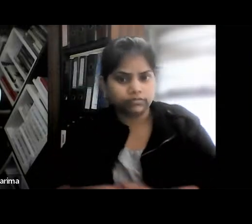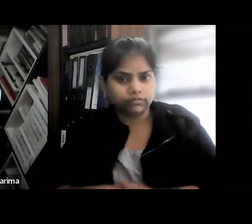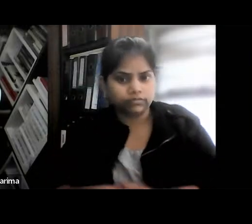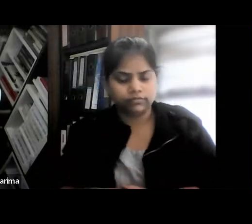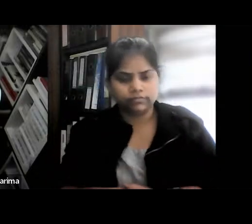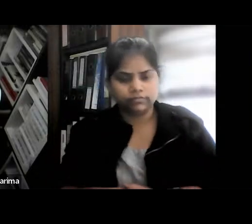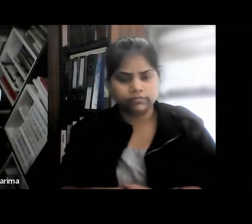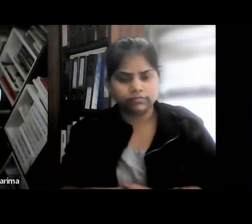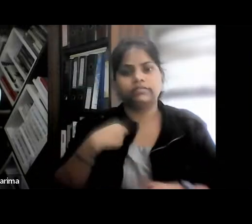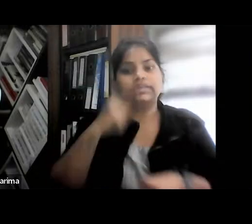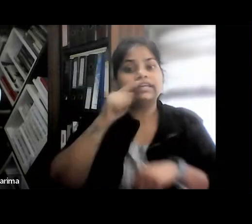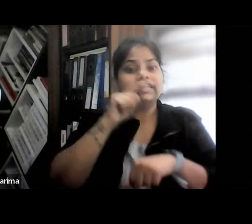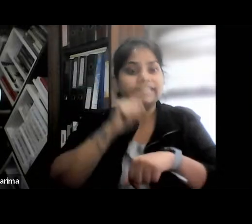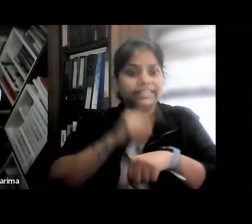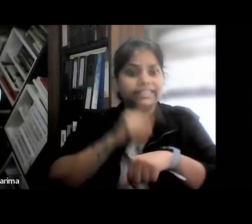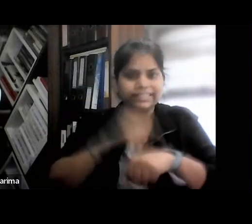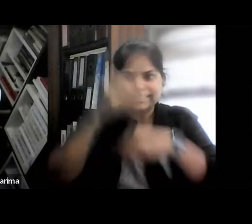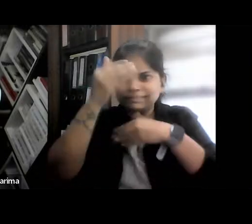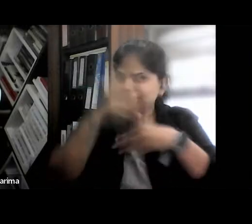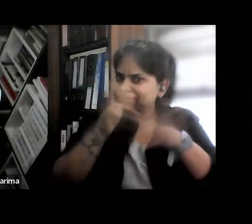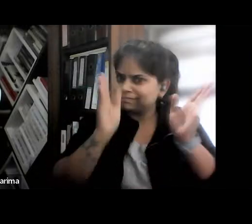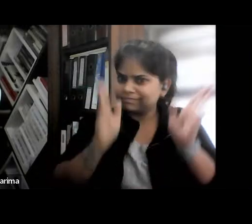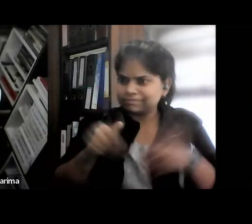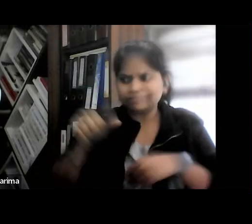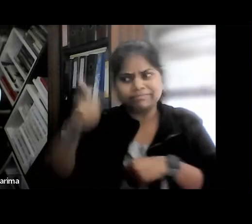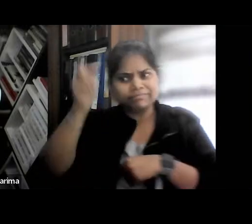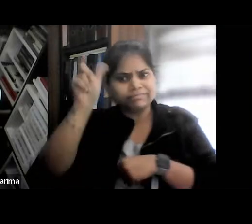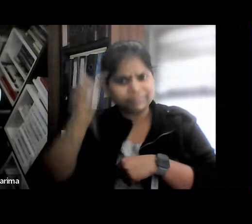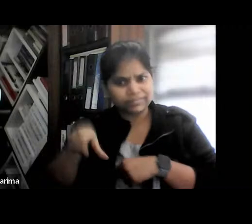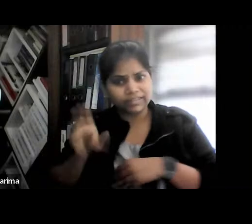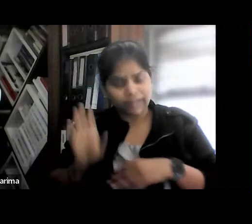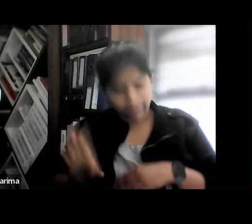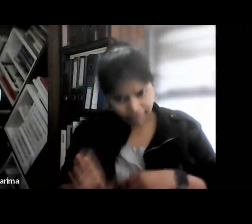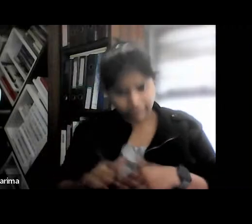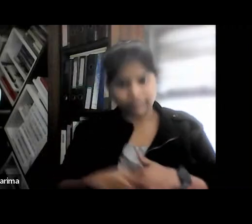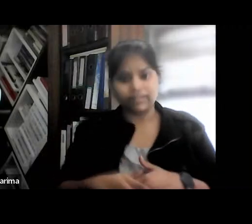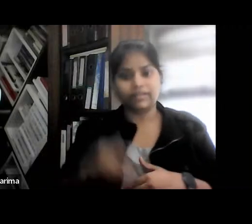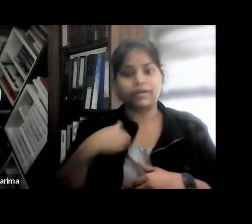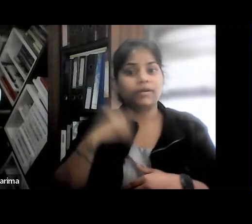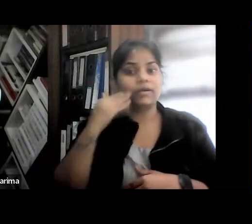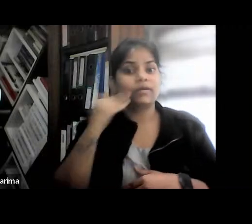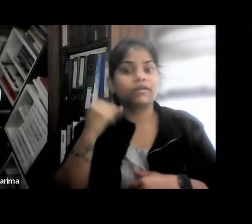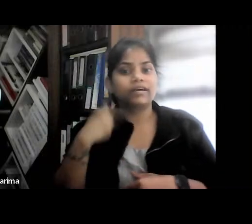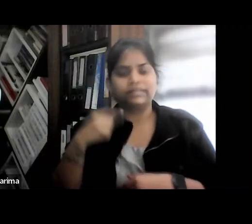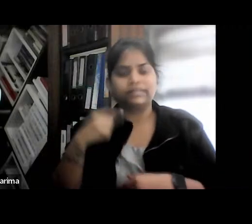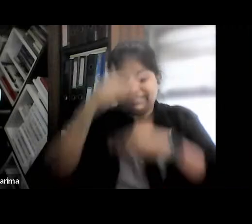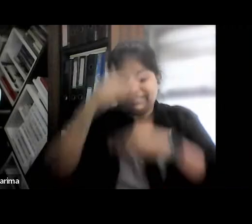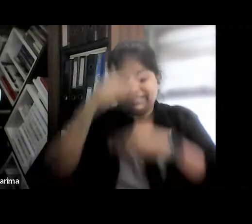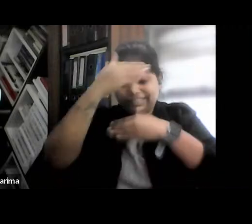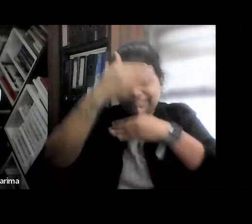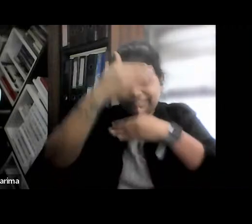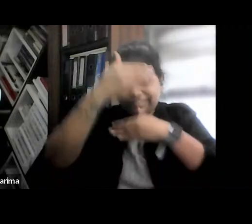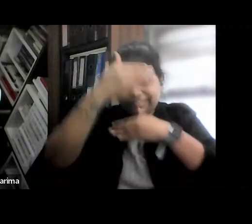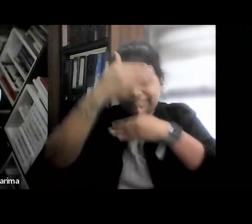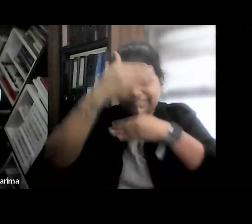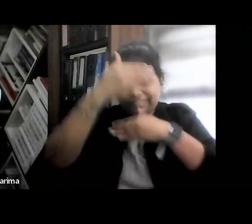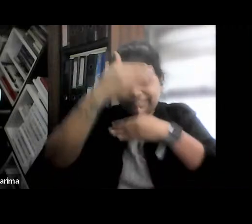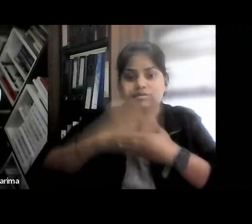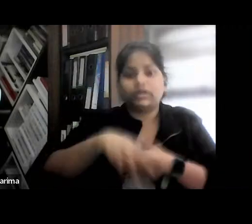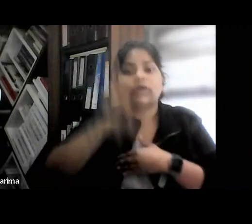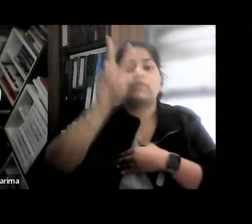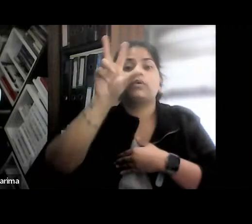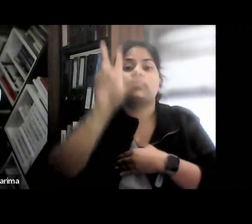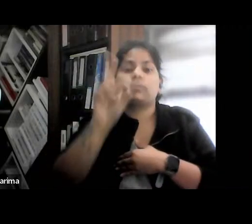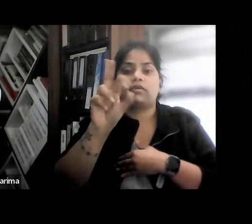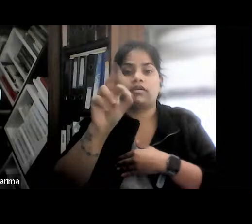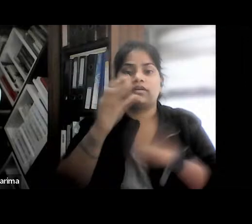timekeeper, because, we have to stick ourselves to the time limit, which is 20 minutes. So after every 15